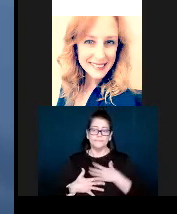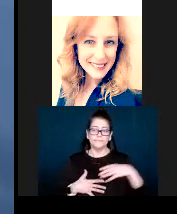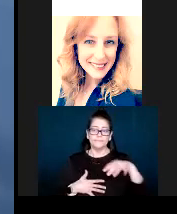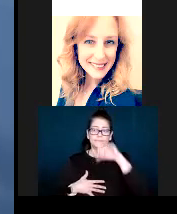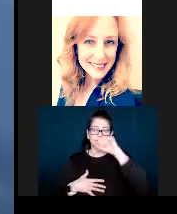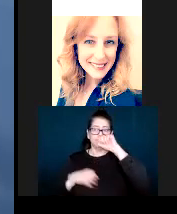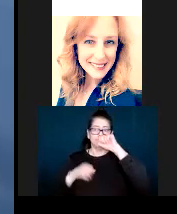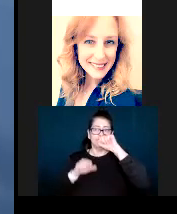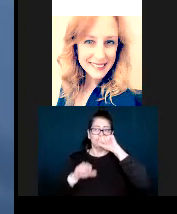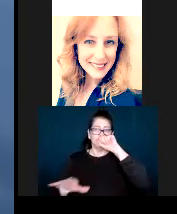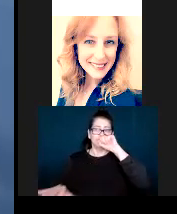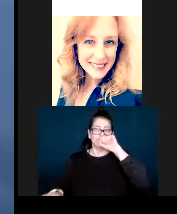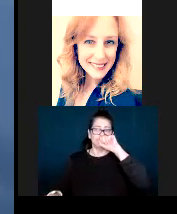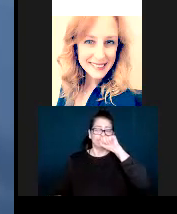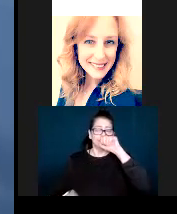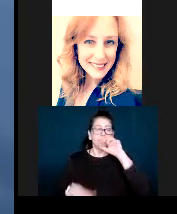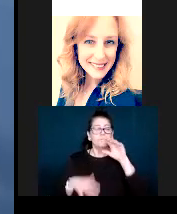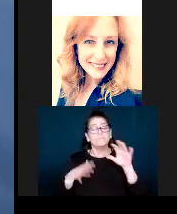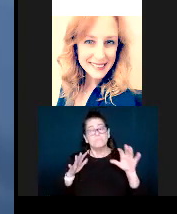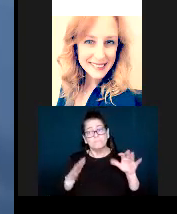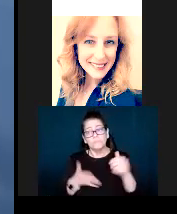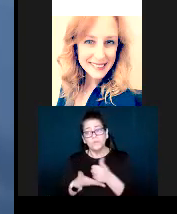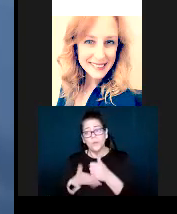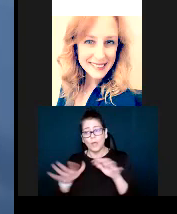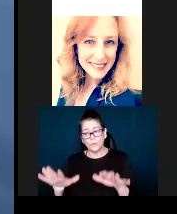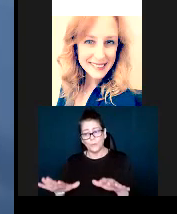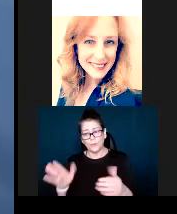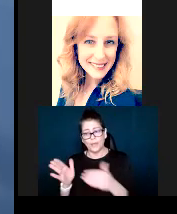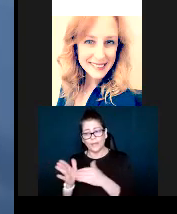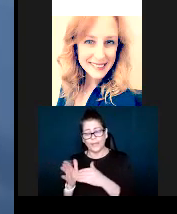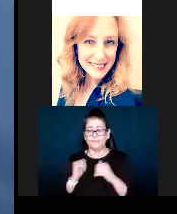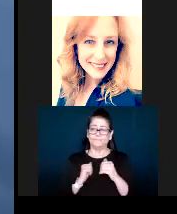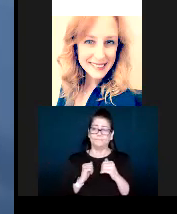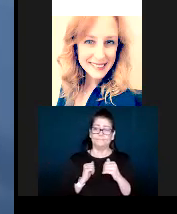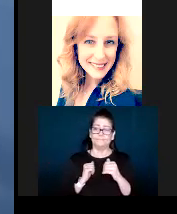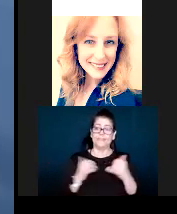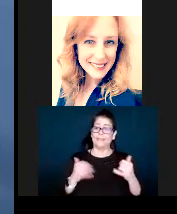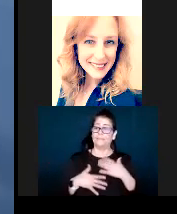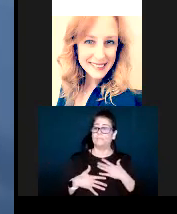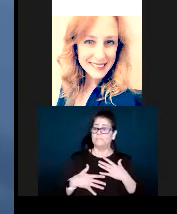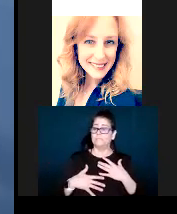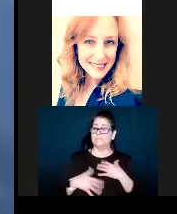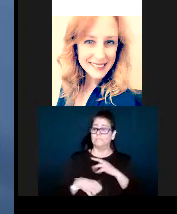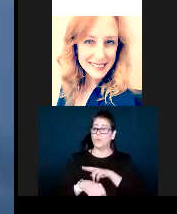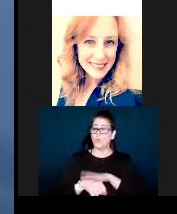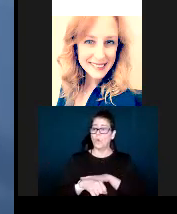Allow your breathing to return to normal with just a gentle inhale and exhale if you haven't already.